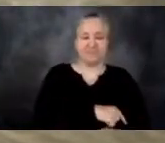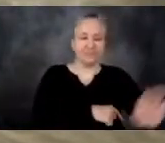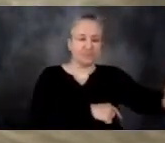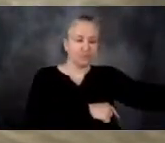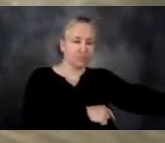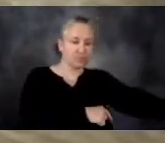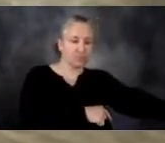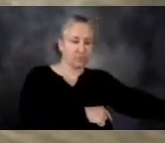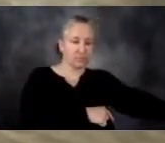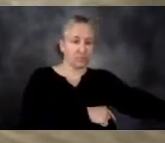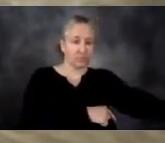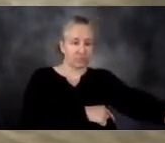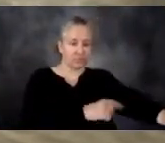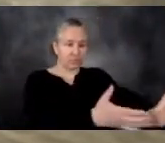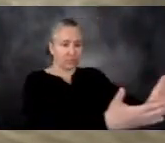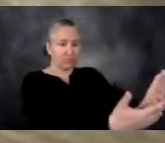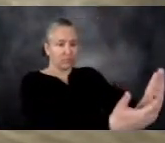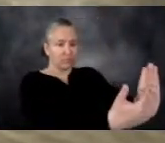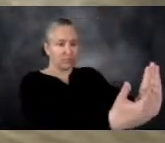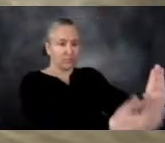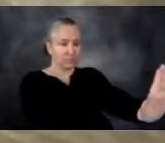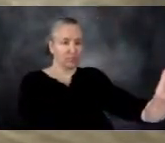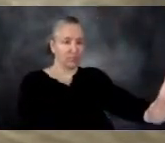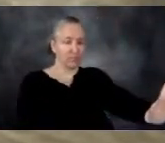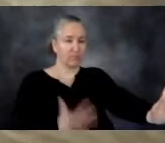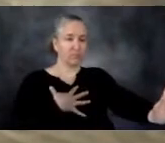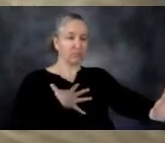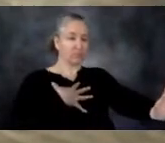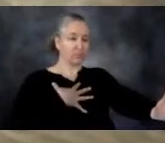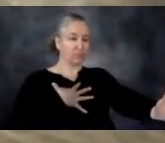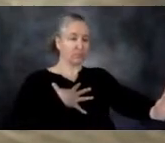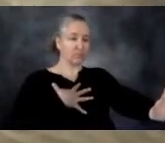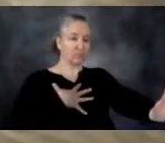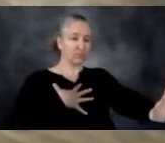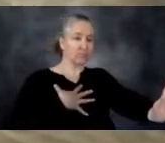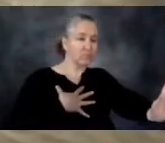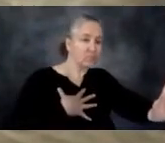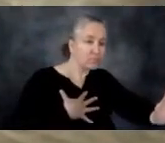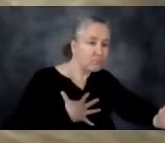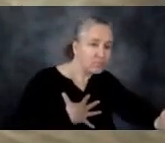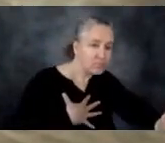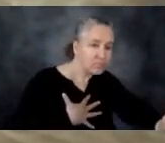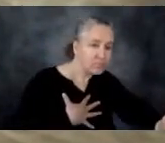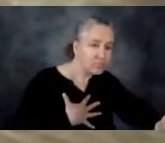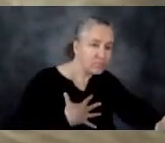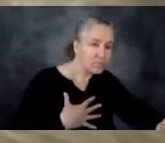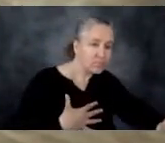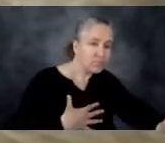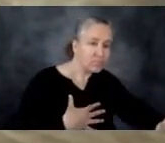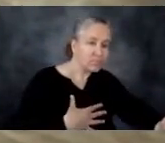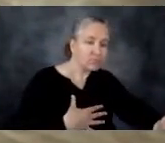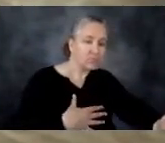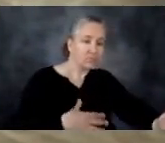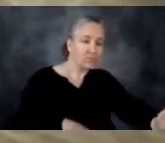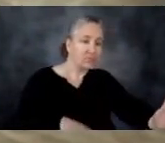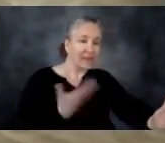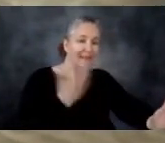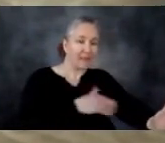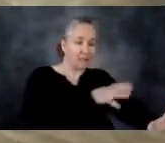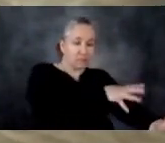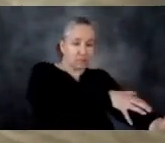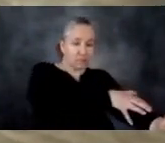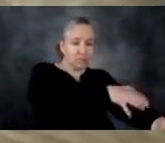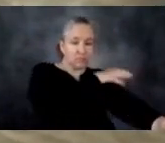out. Toe comes back towards the knee. Chest and shoulders are up. Lean that chest forward, you guys. Again, above or below, I